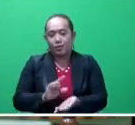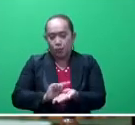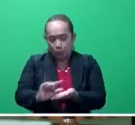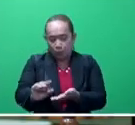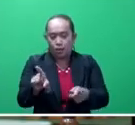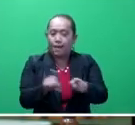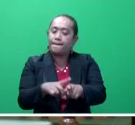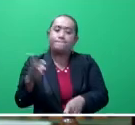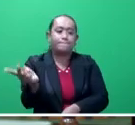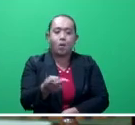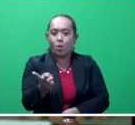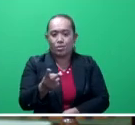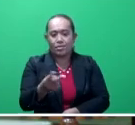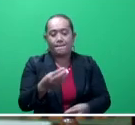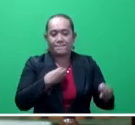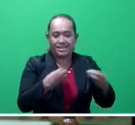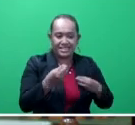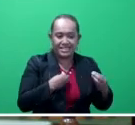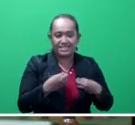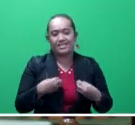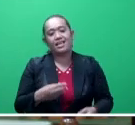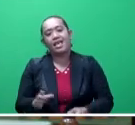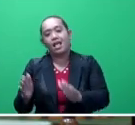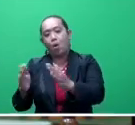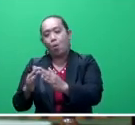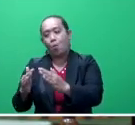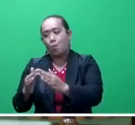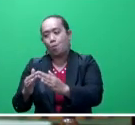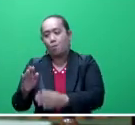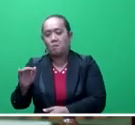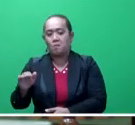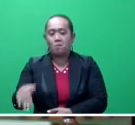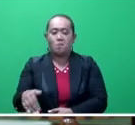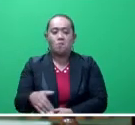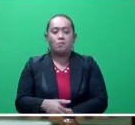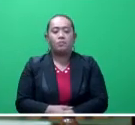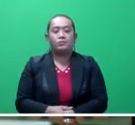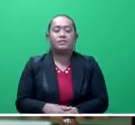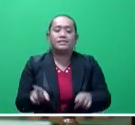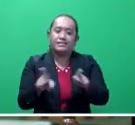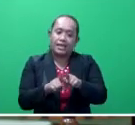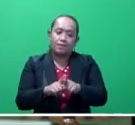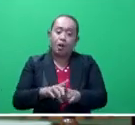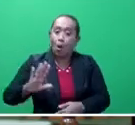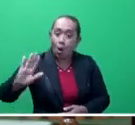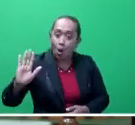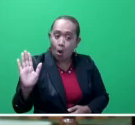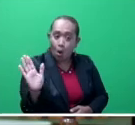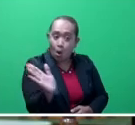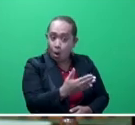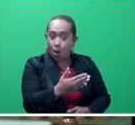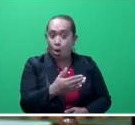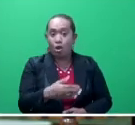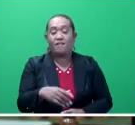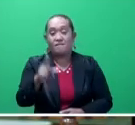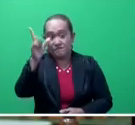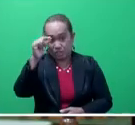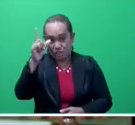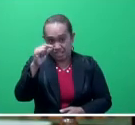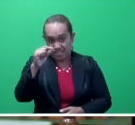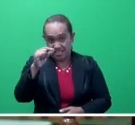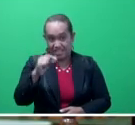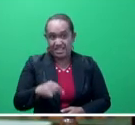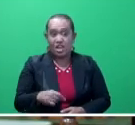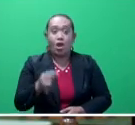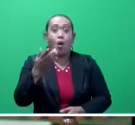informal sectors. Starting 1 August 2021, every affected Fijian unemployed in the